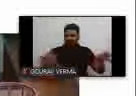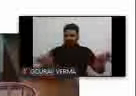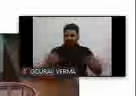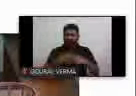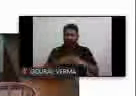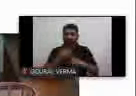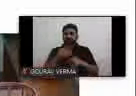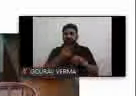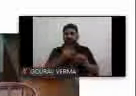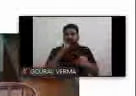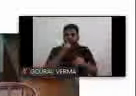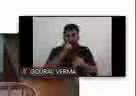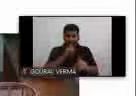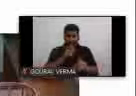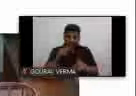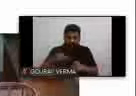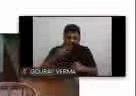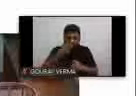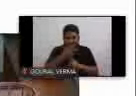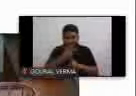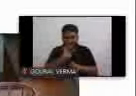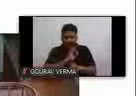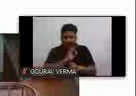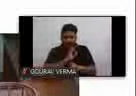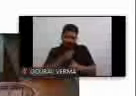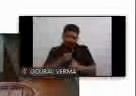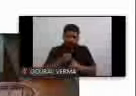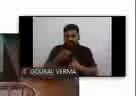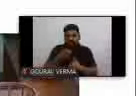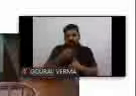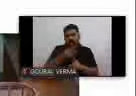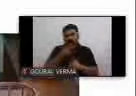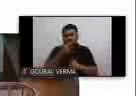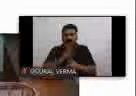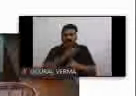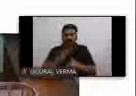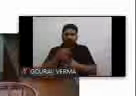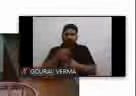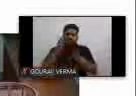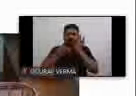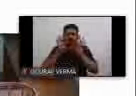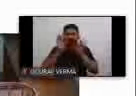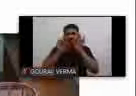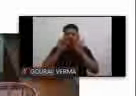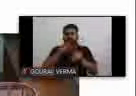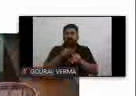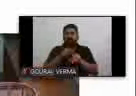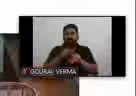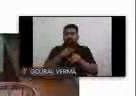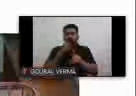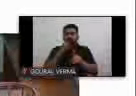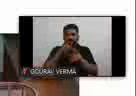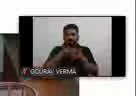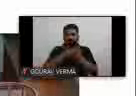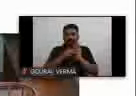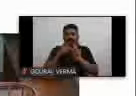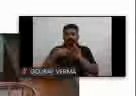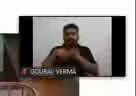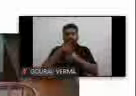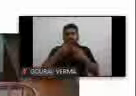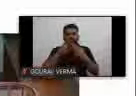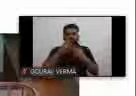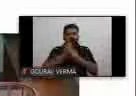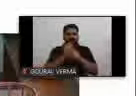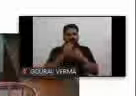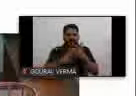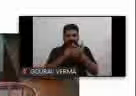spoons vagaira dekhna bahut pasand hai, spoons lena bahut pasand hai. So figure ground perception, the ability to discern an object from